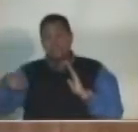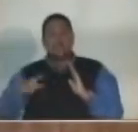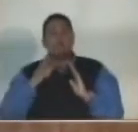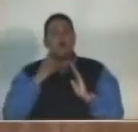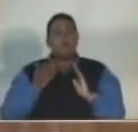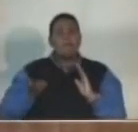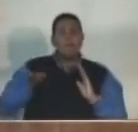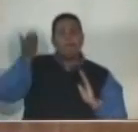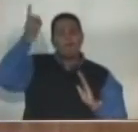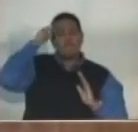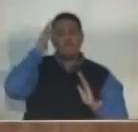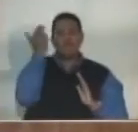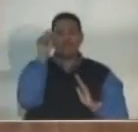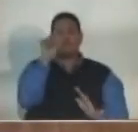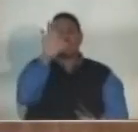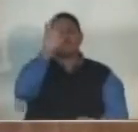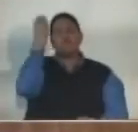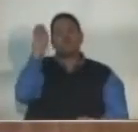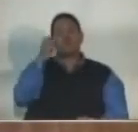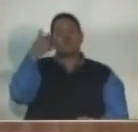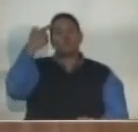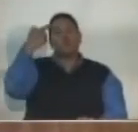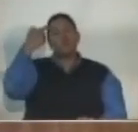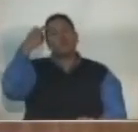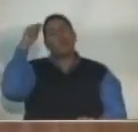from 13.5% to